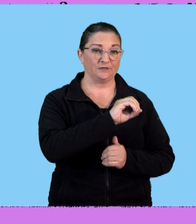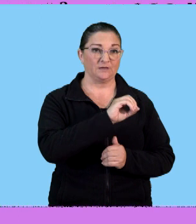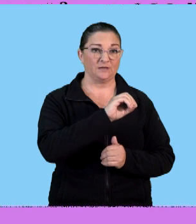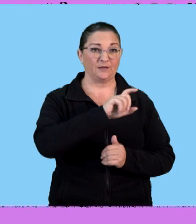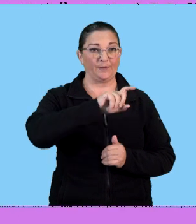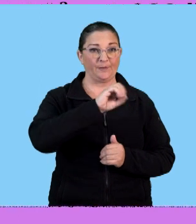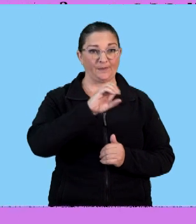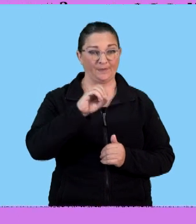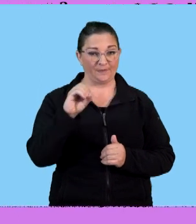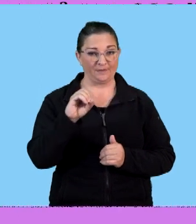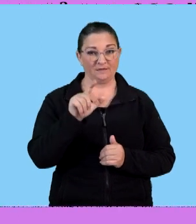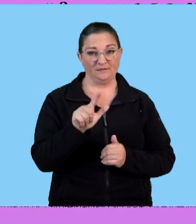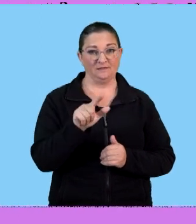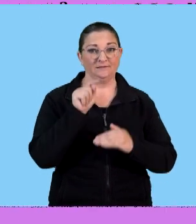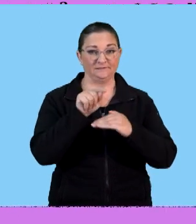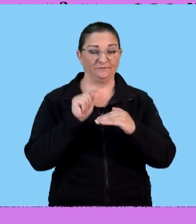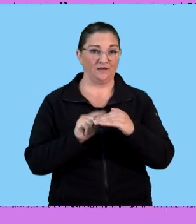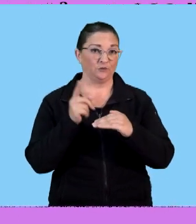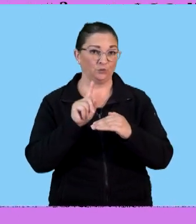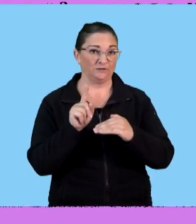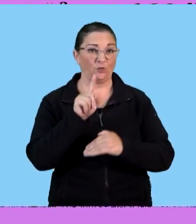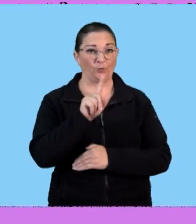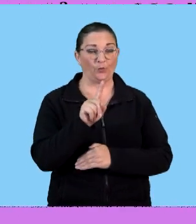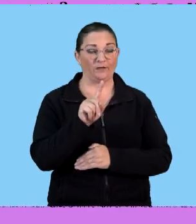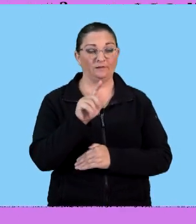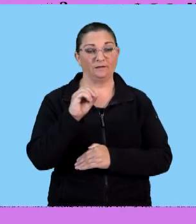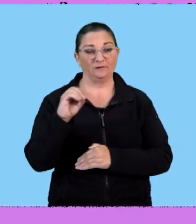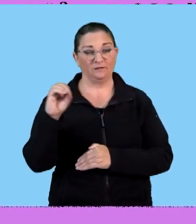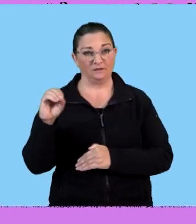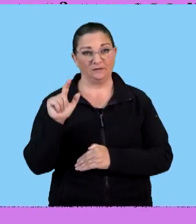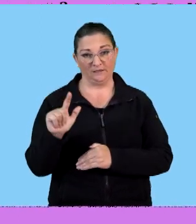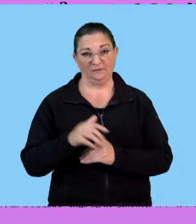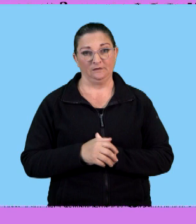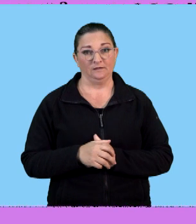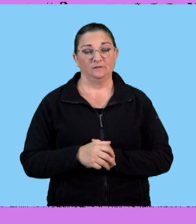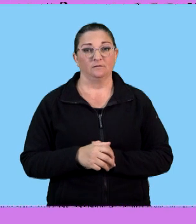that 30,000 liters by 1,000 liters.